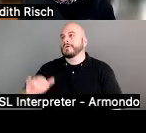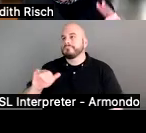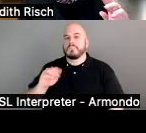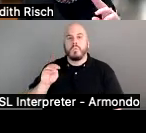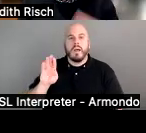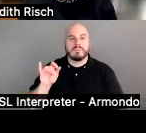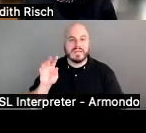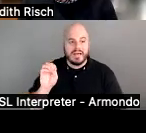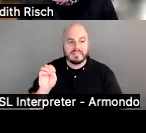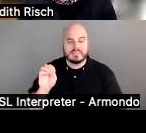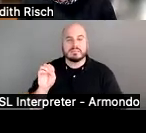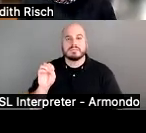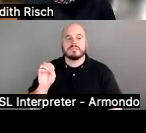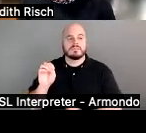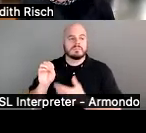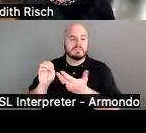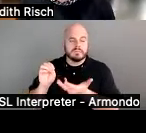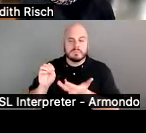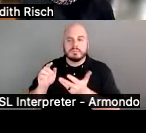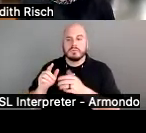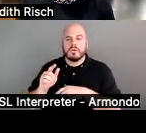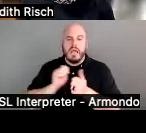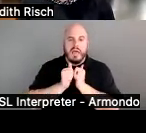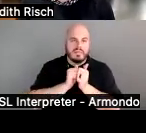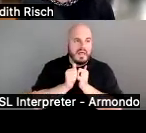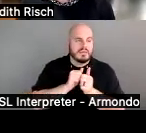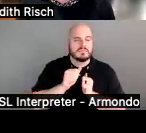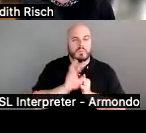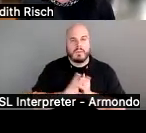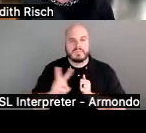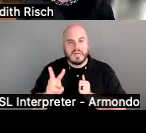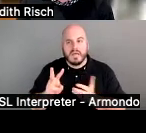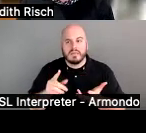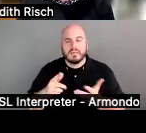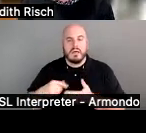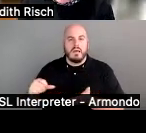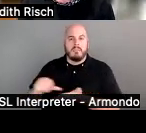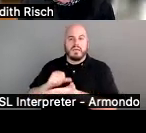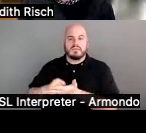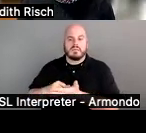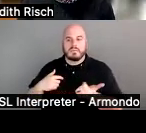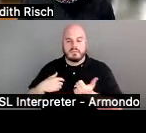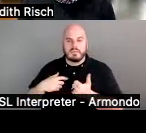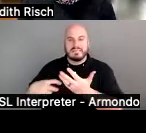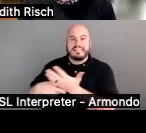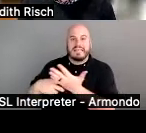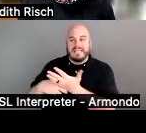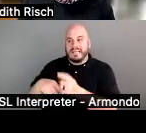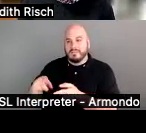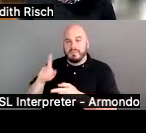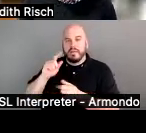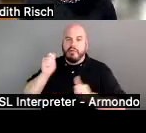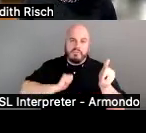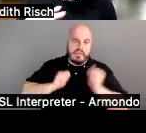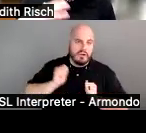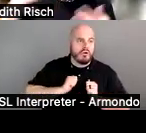it's your website, your athletics page. A page that stresses me out is like ticketing for whether theater